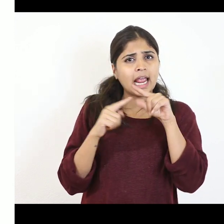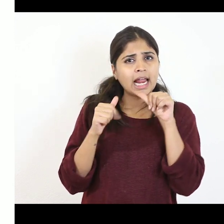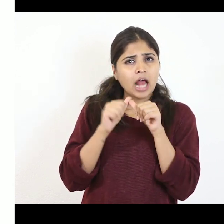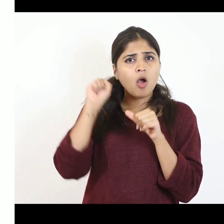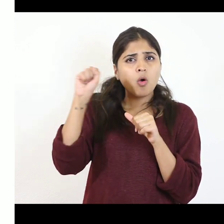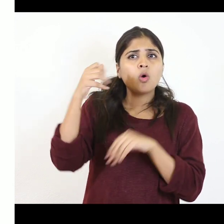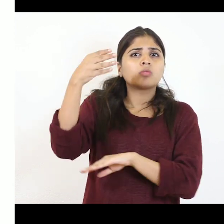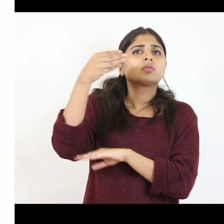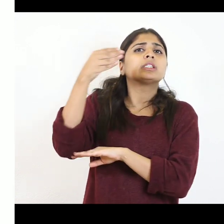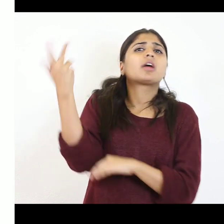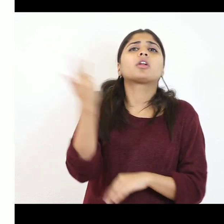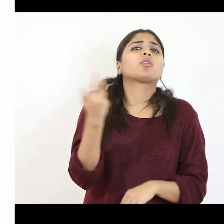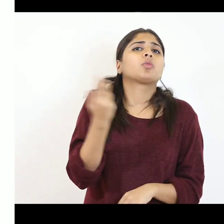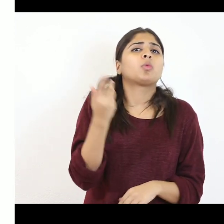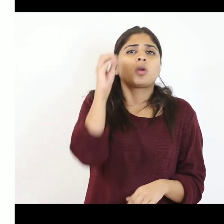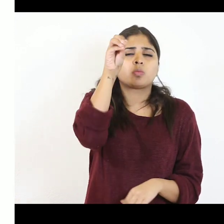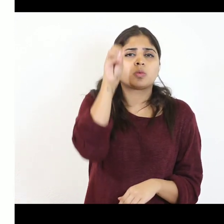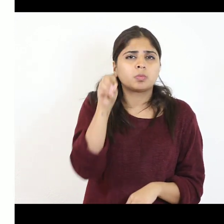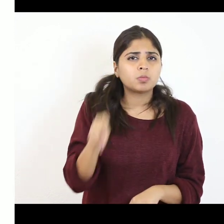in the industry,